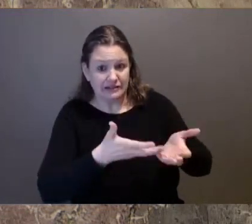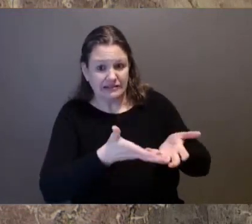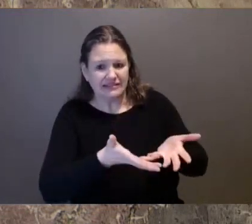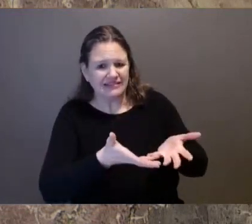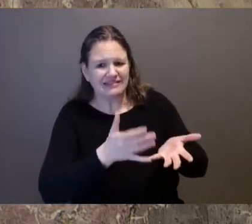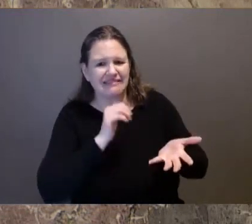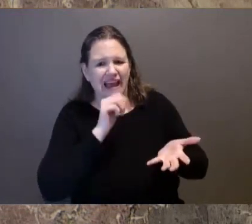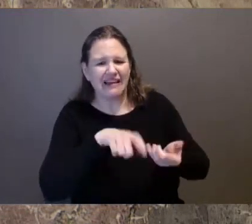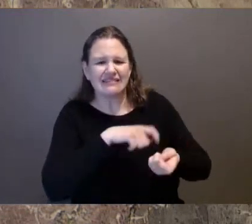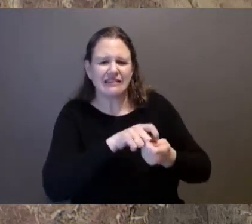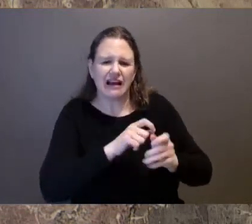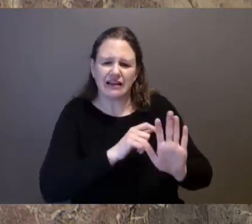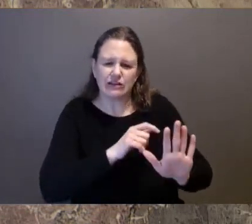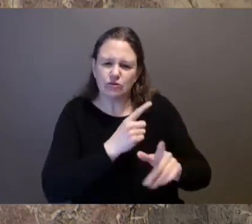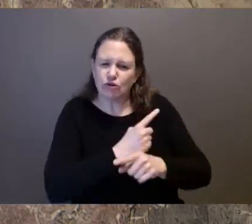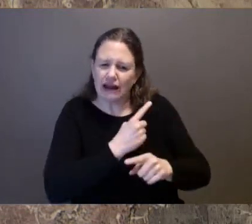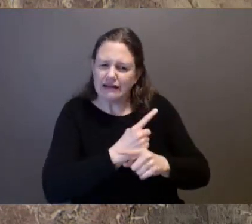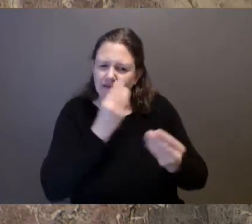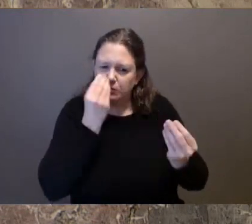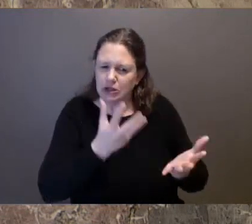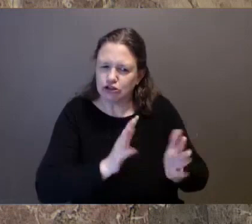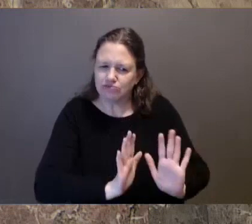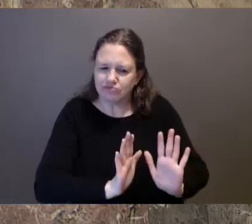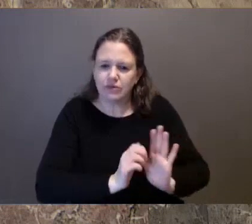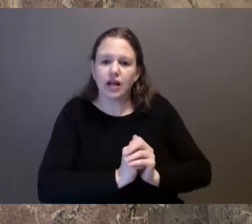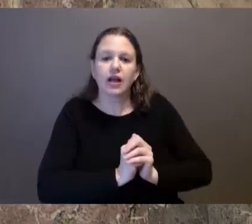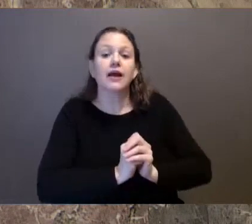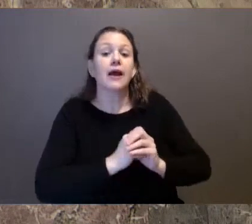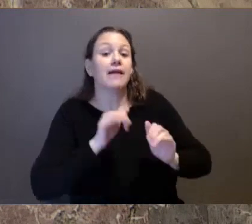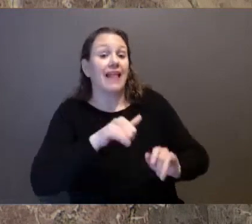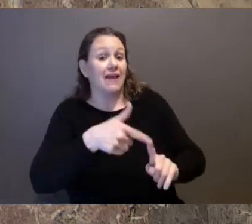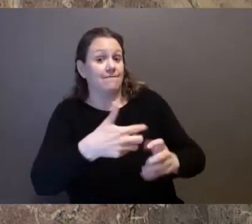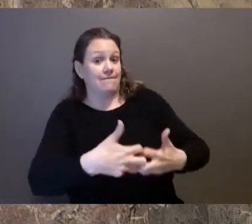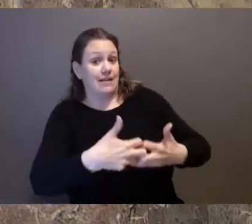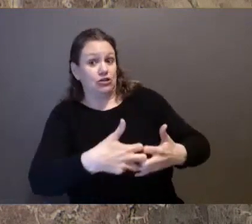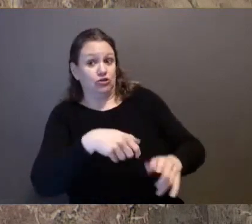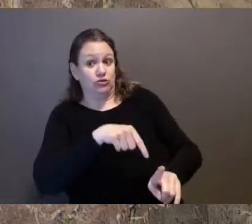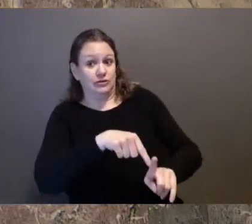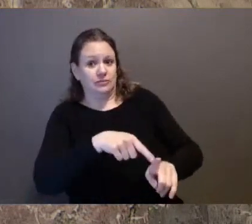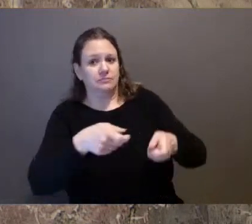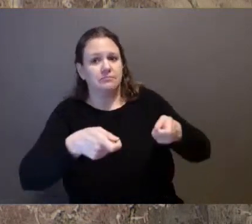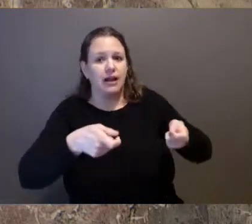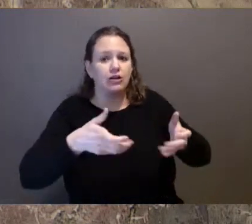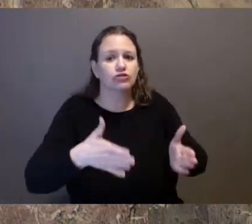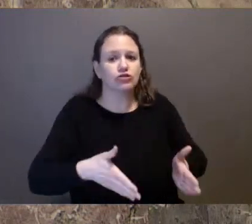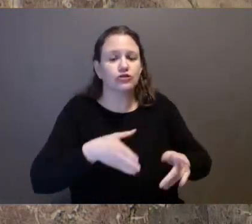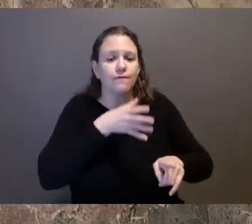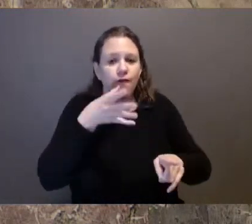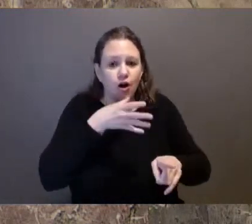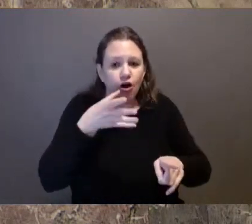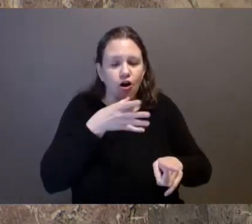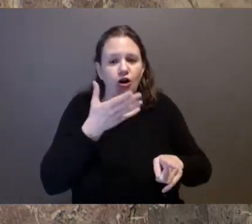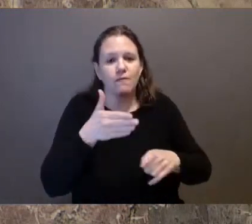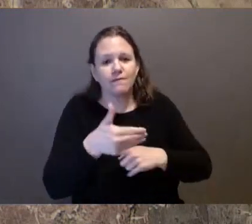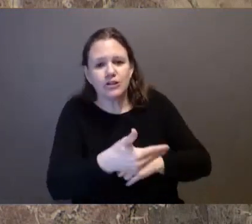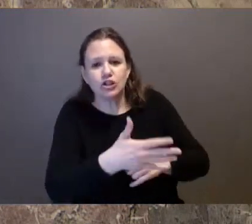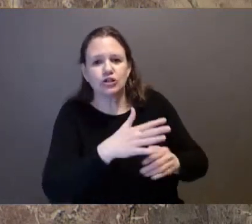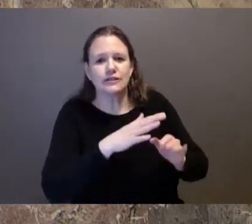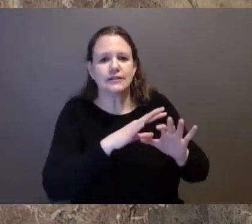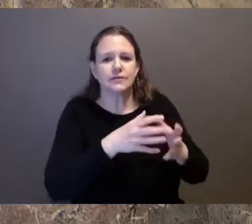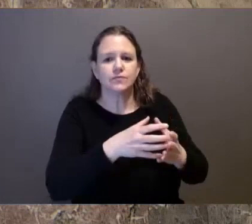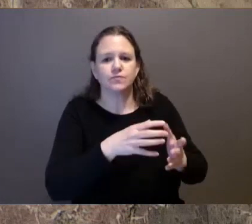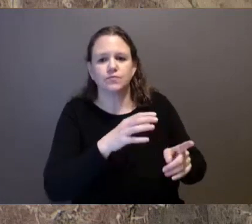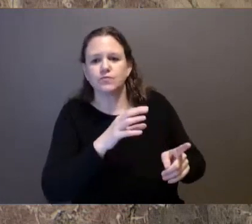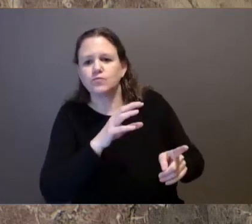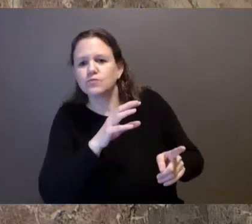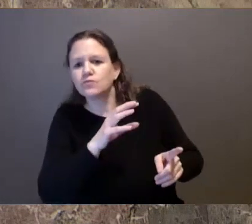salmon. Over the past several years, the province has worked with Browns Bay, issued directives to